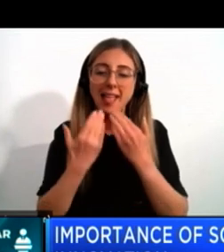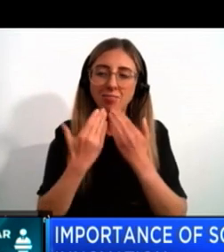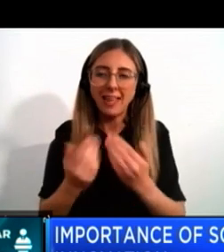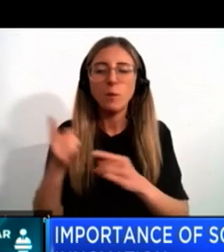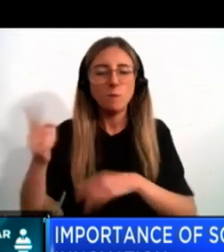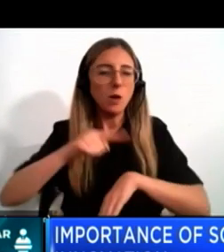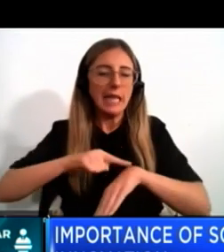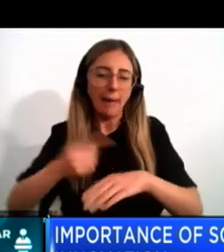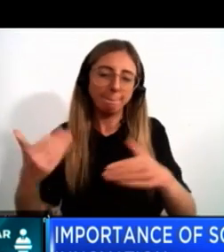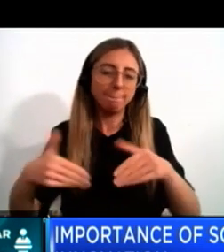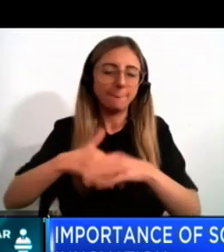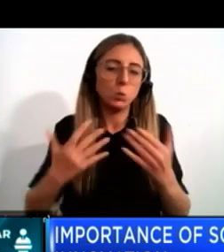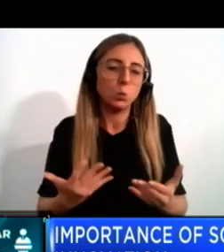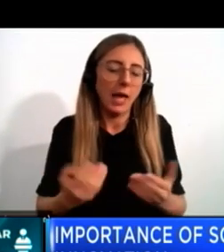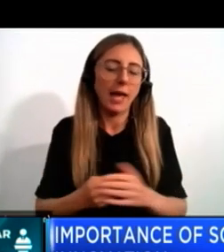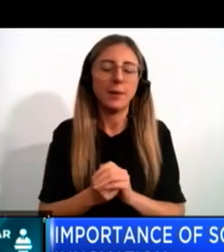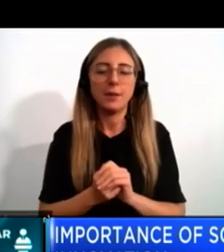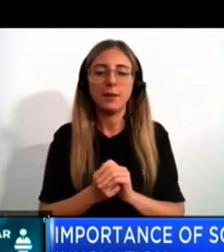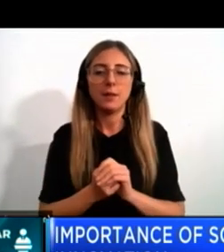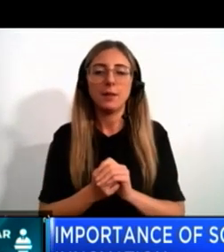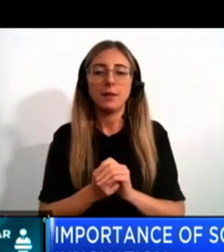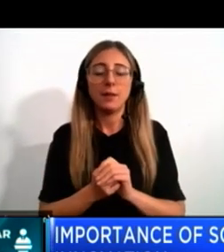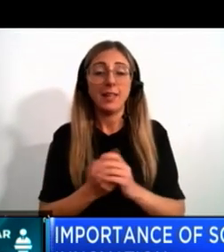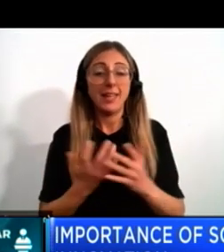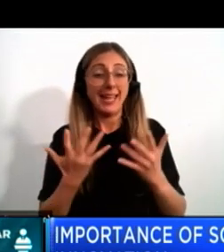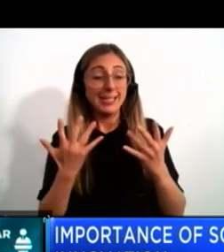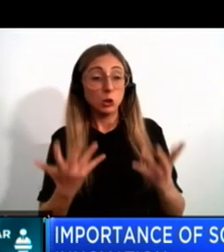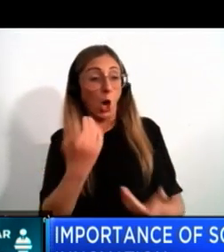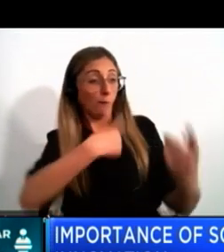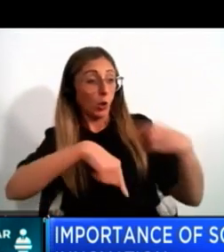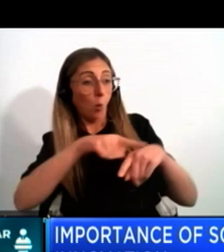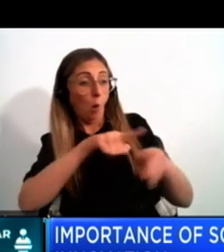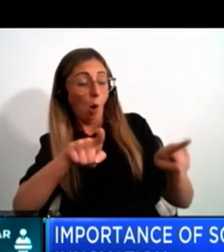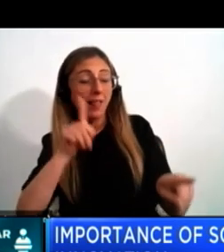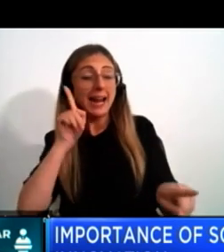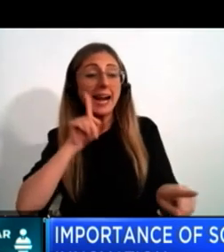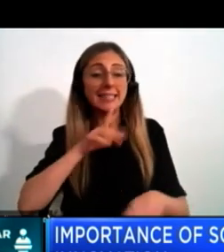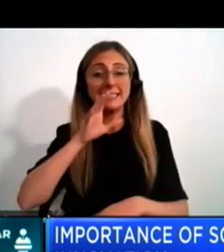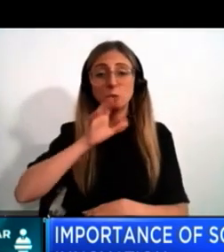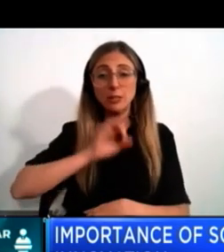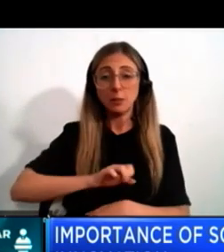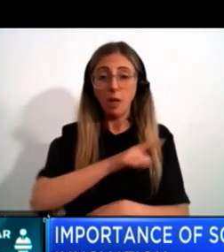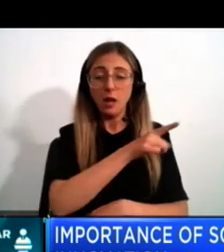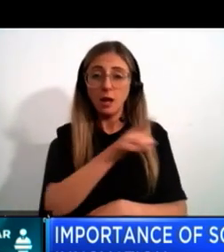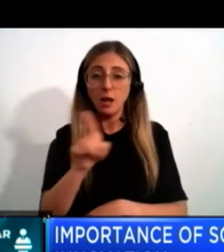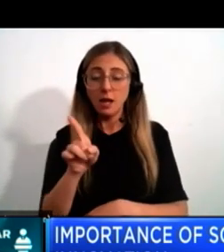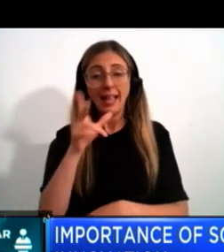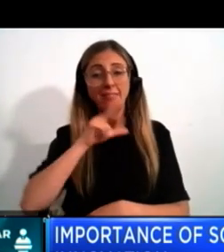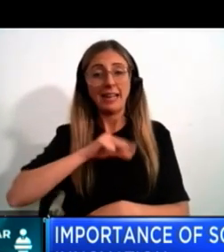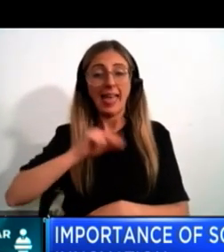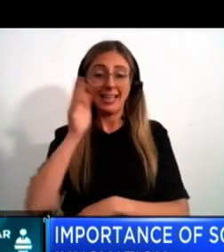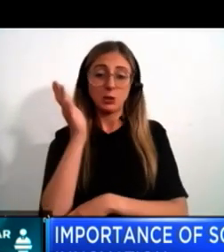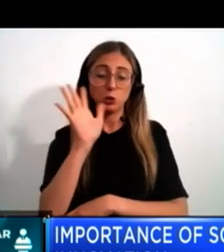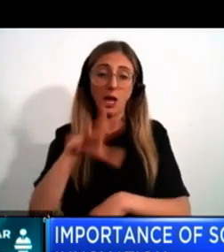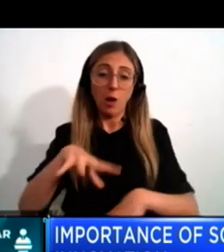for that. Your Excellencies, distinguished ladies and gentlemen, the Babacar Ndiaye Lecture was launched